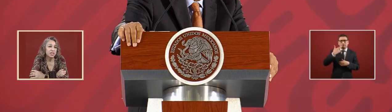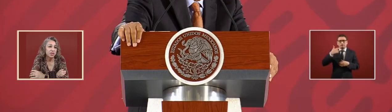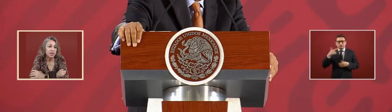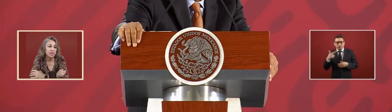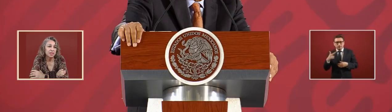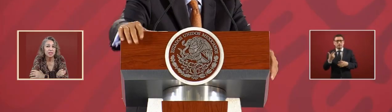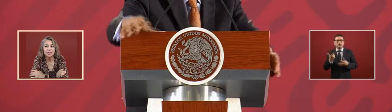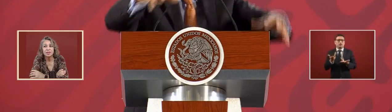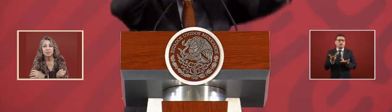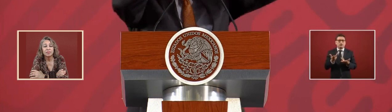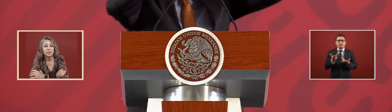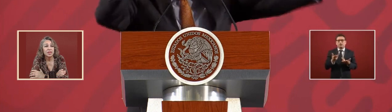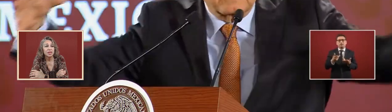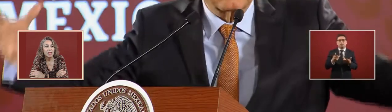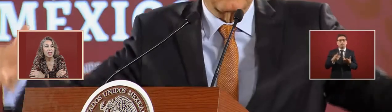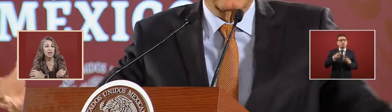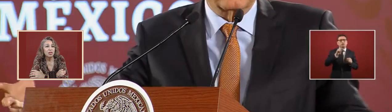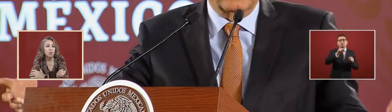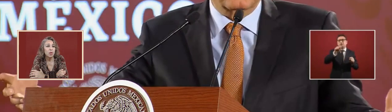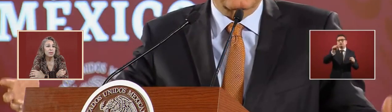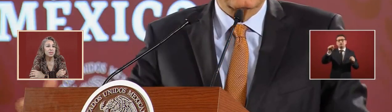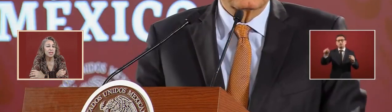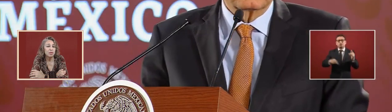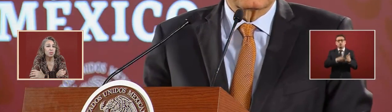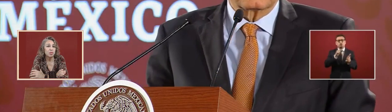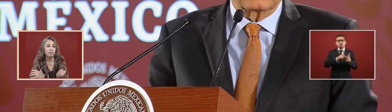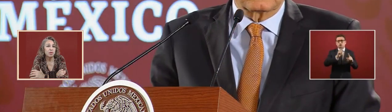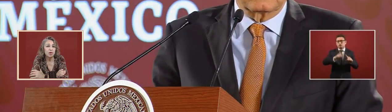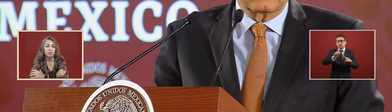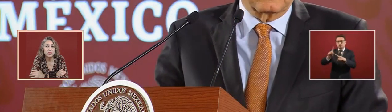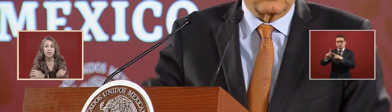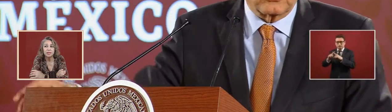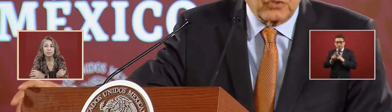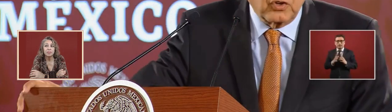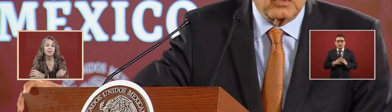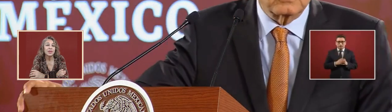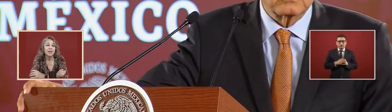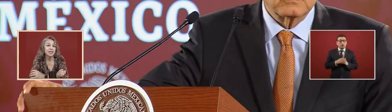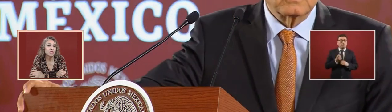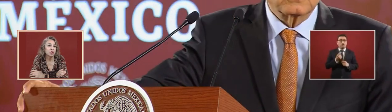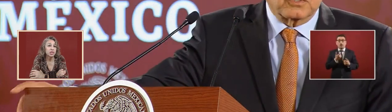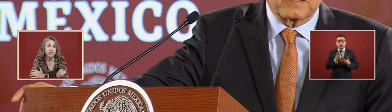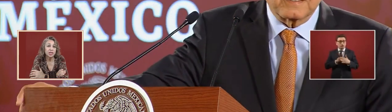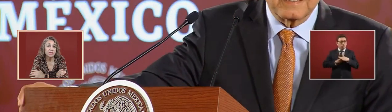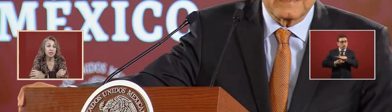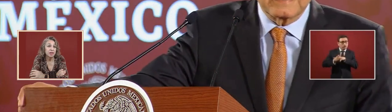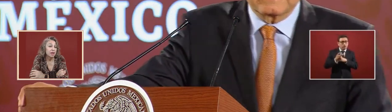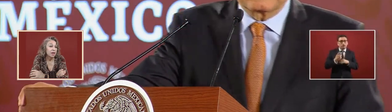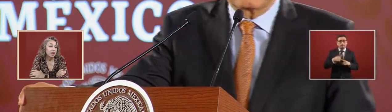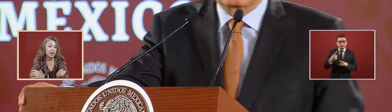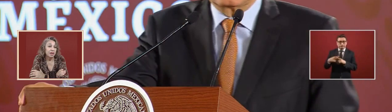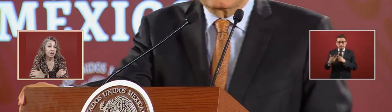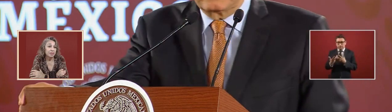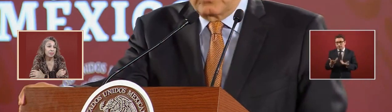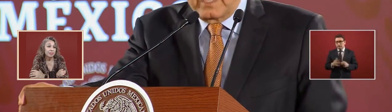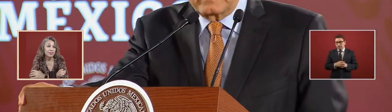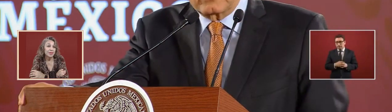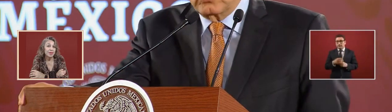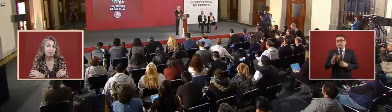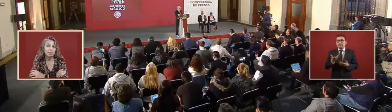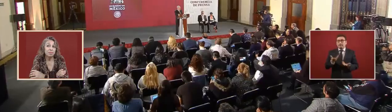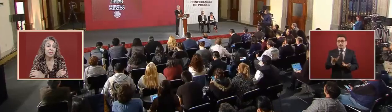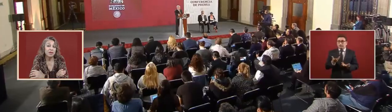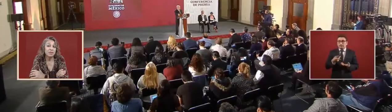and restaurants, todas las redes que se and all formando, the webs that were formed, la extorsión. Extortion. Entonces, si no